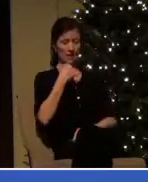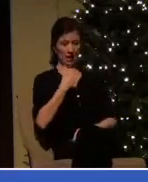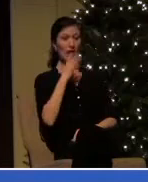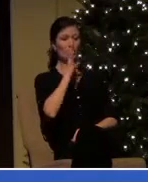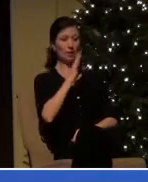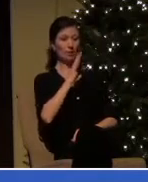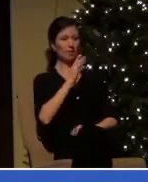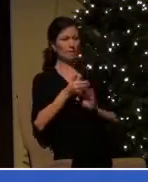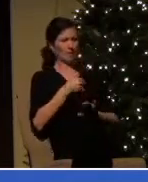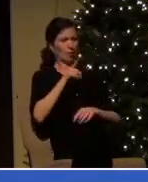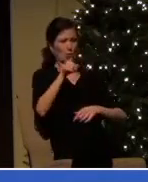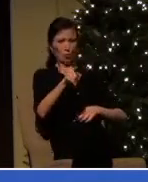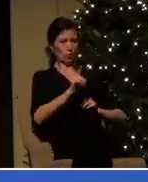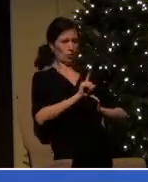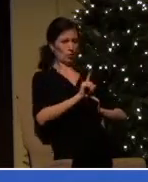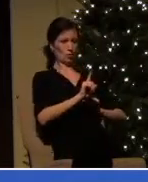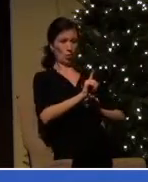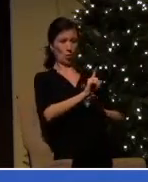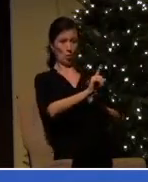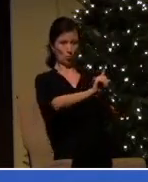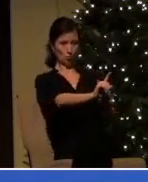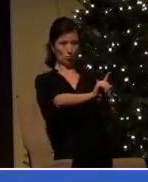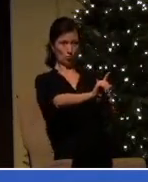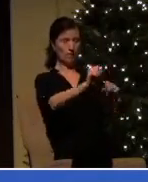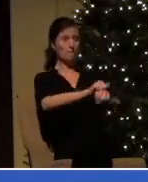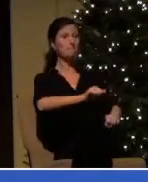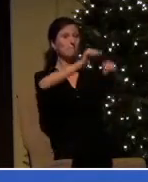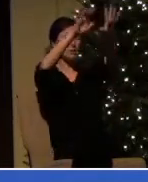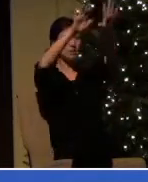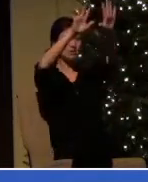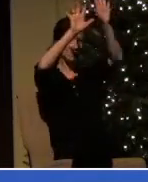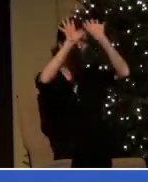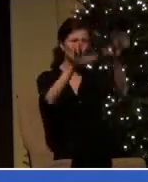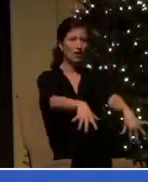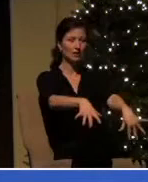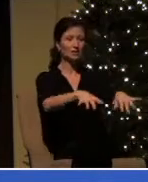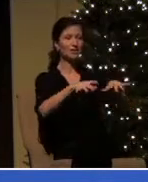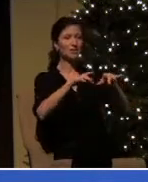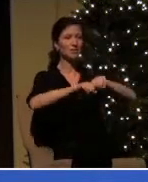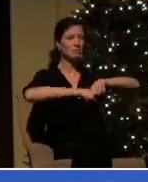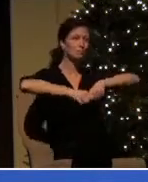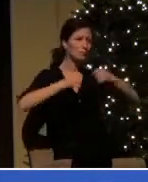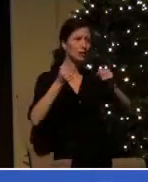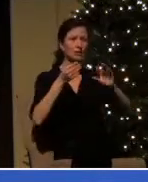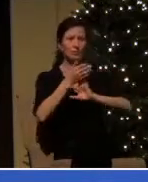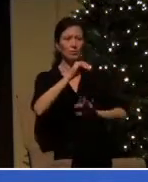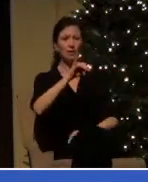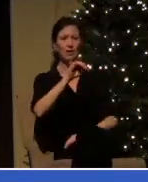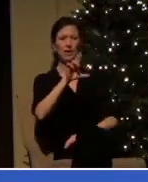you and will level the mountains. I will break down gates of bronze, cut through bars of